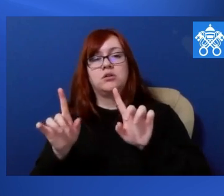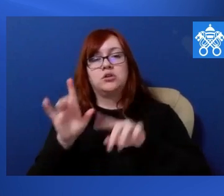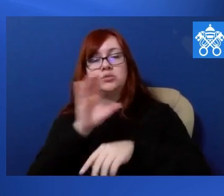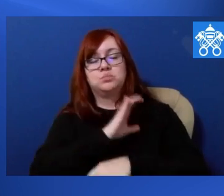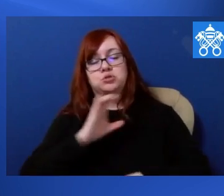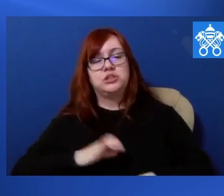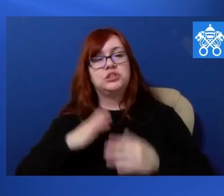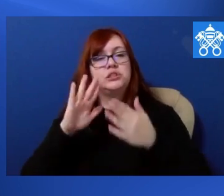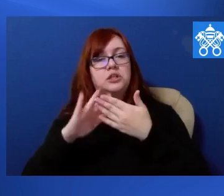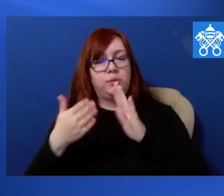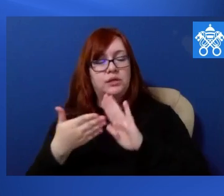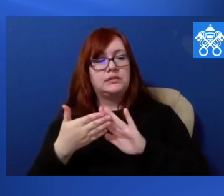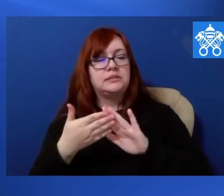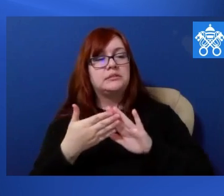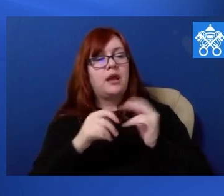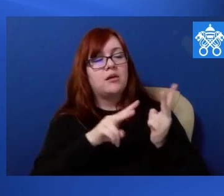of Luke.